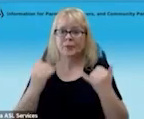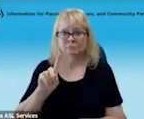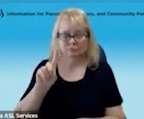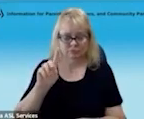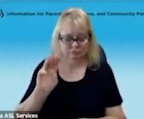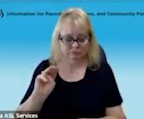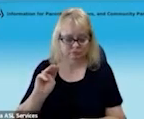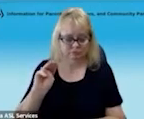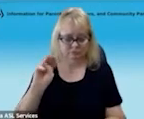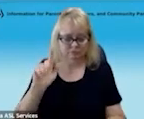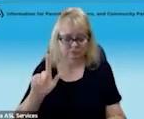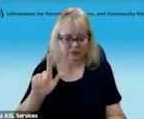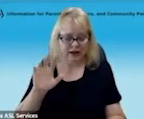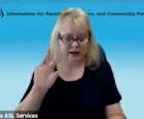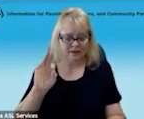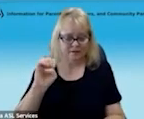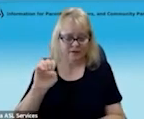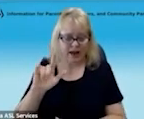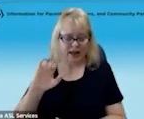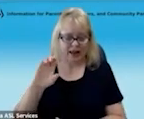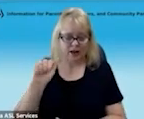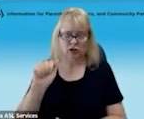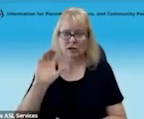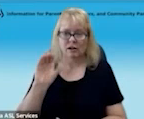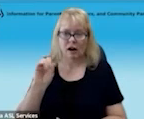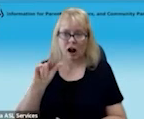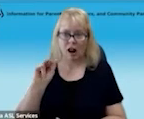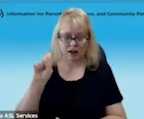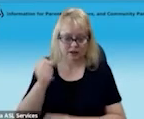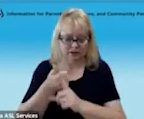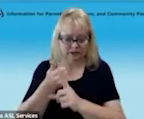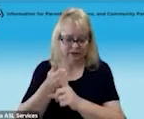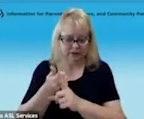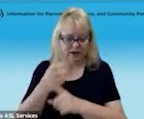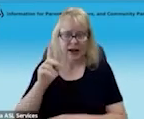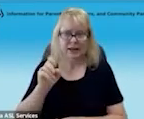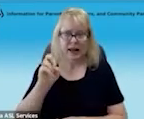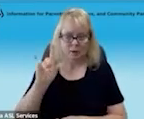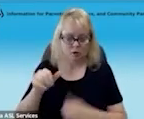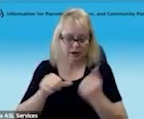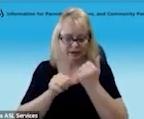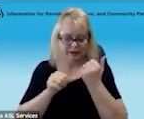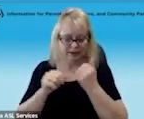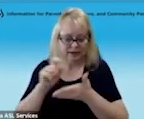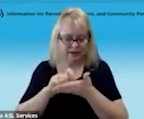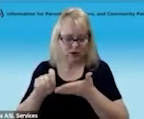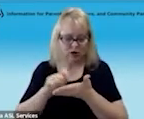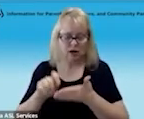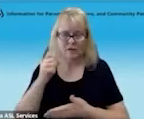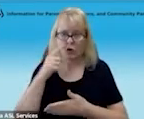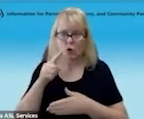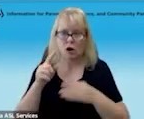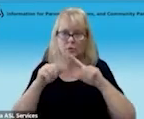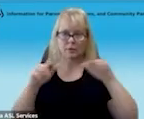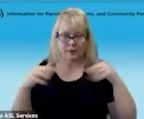remarks. We're now moving to opening remarks from Rear Admiral Felicia Collins, Deputy